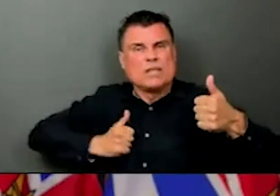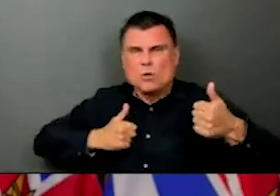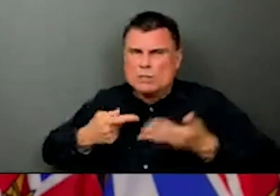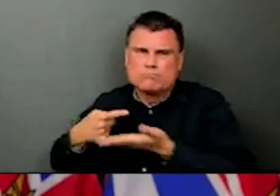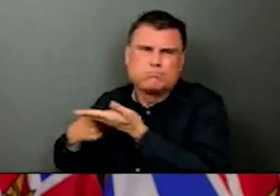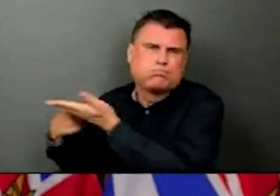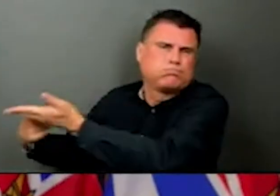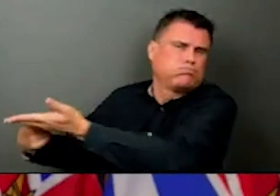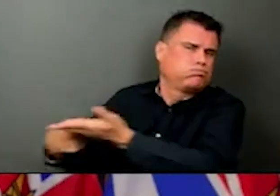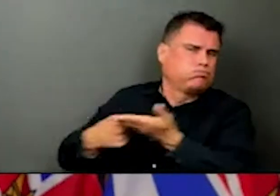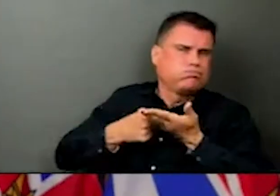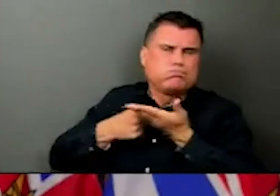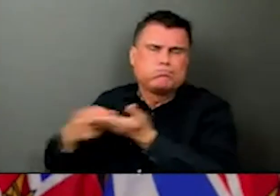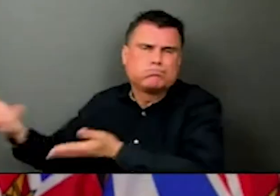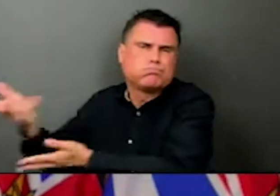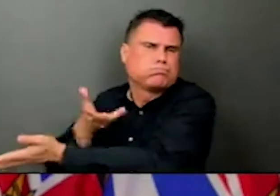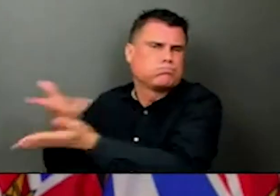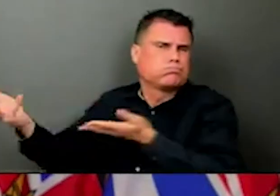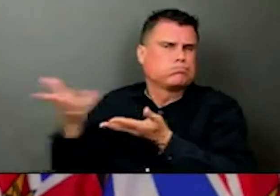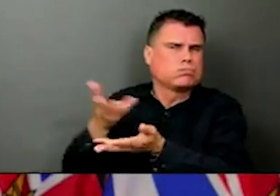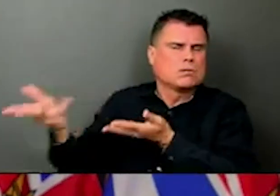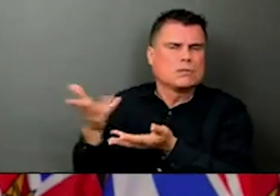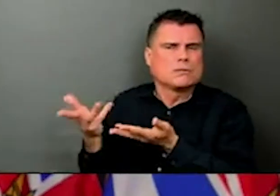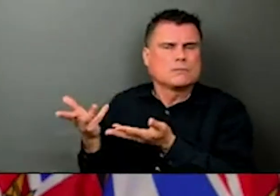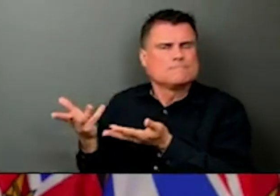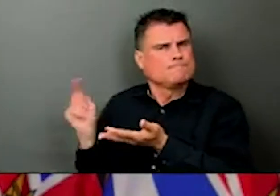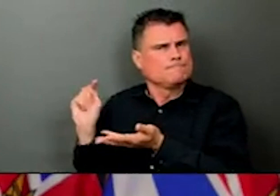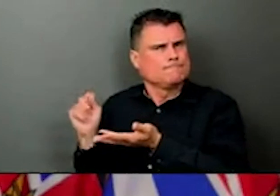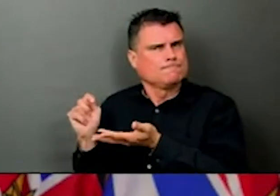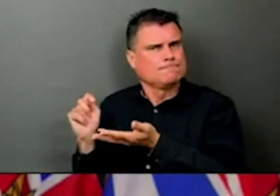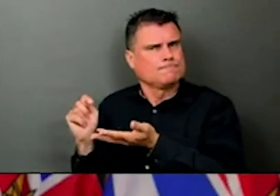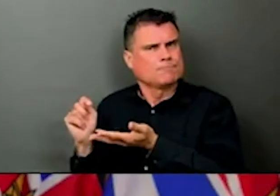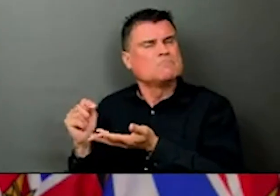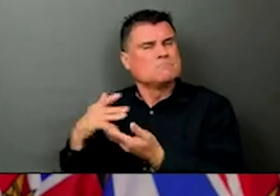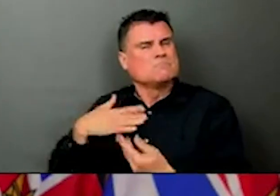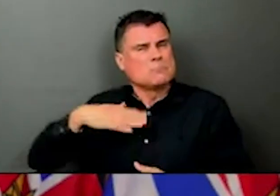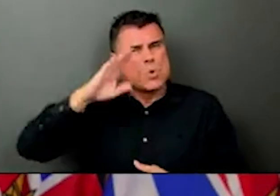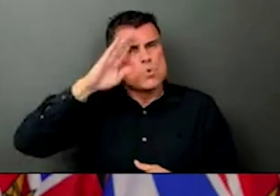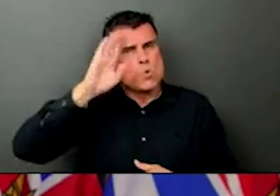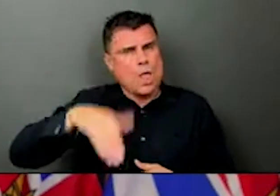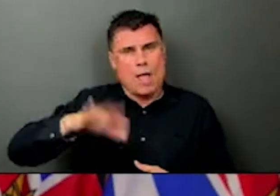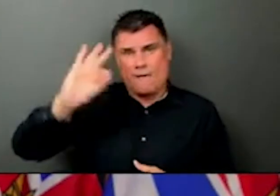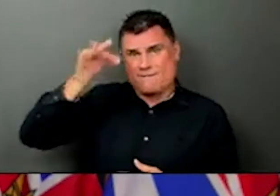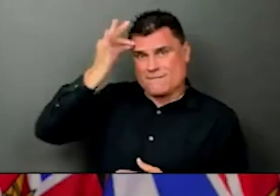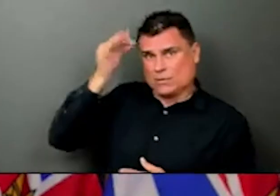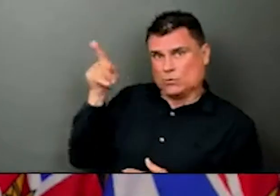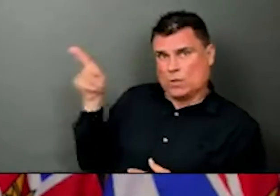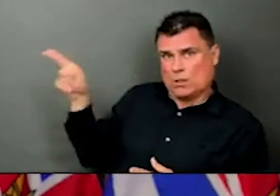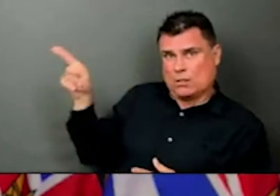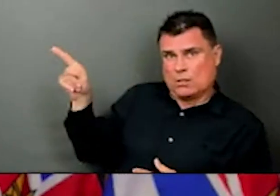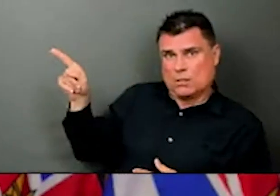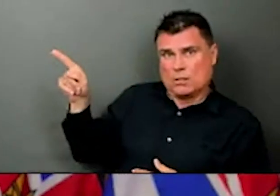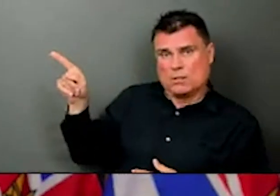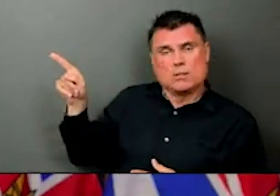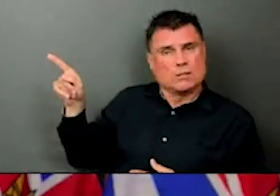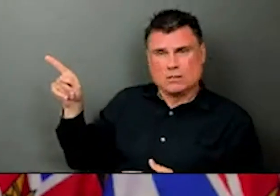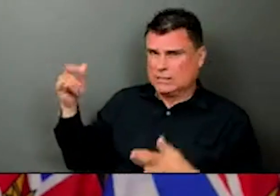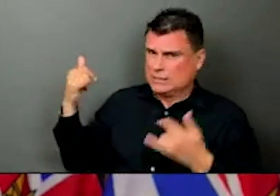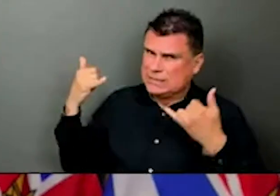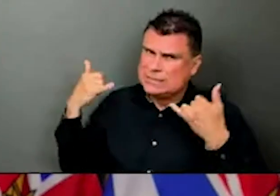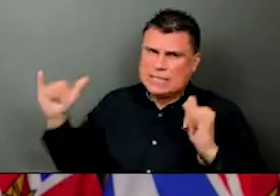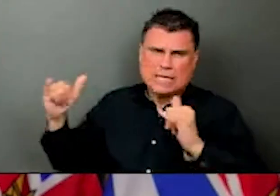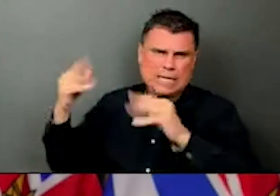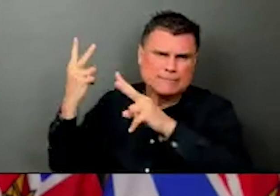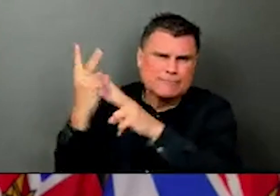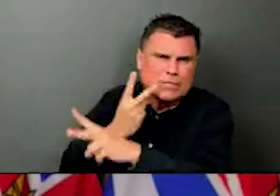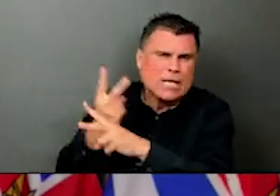be safe. And those are the things that I know that the federal government is working on, and of course they must be working on. And we'll now go to